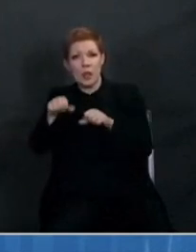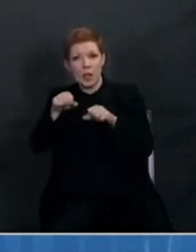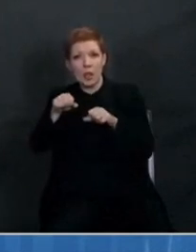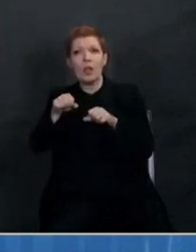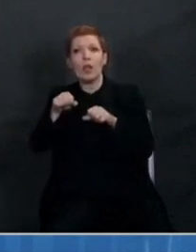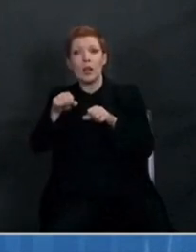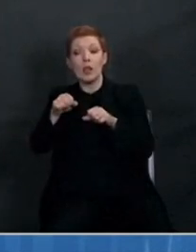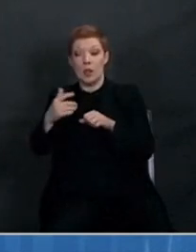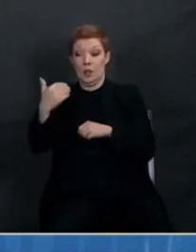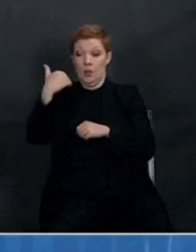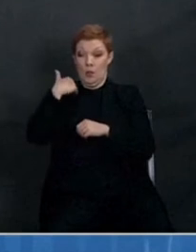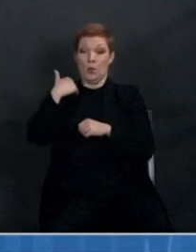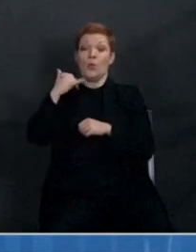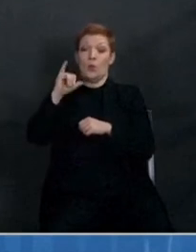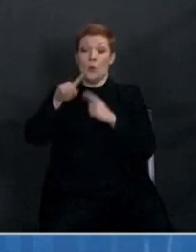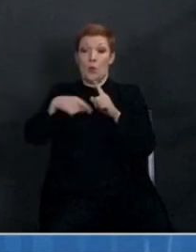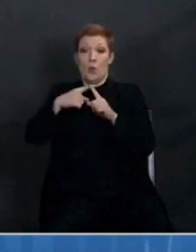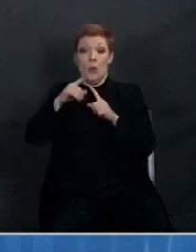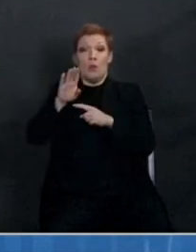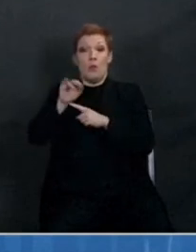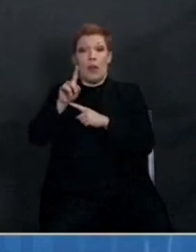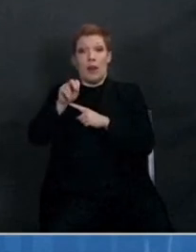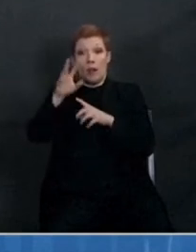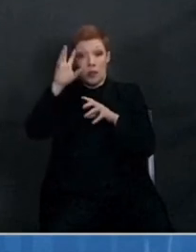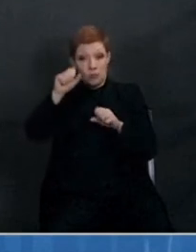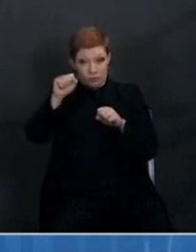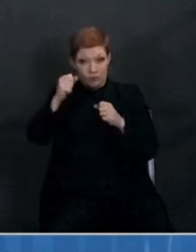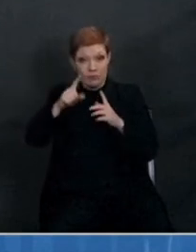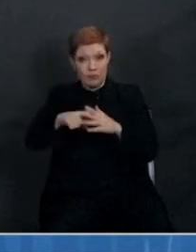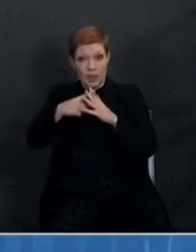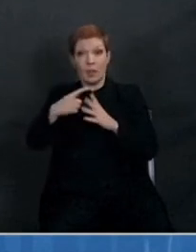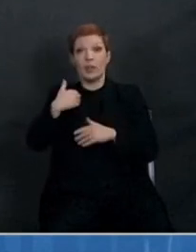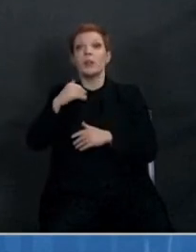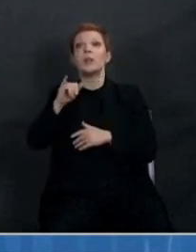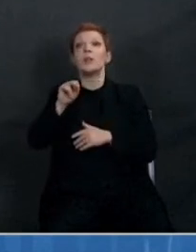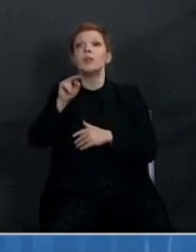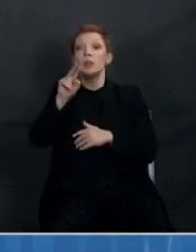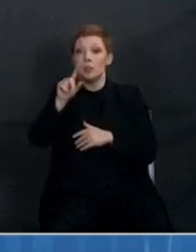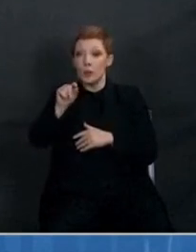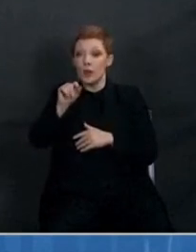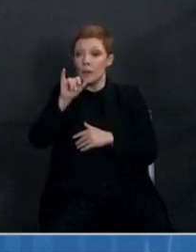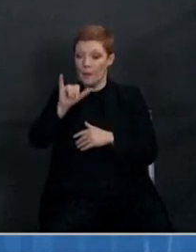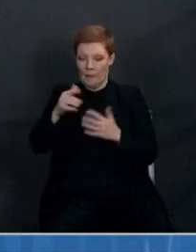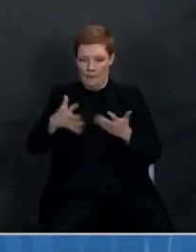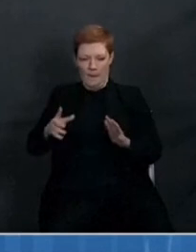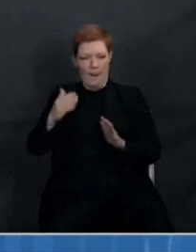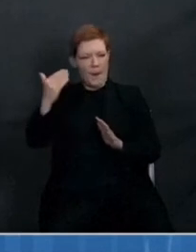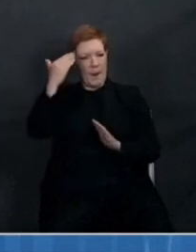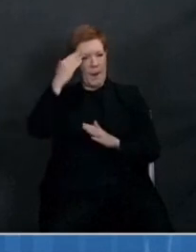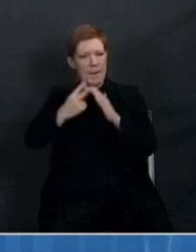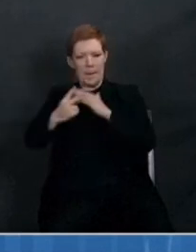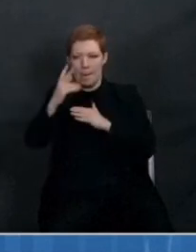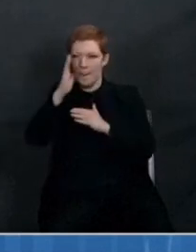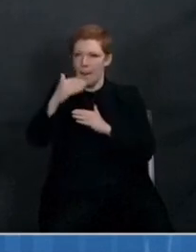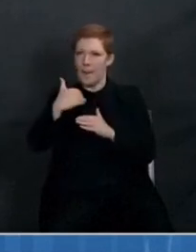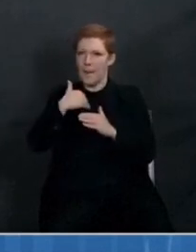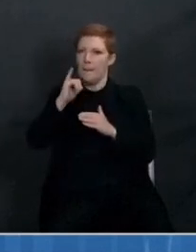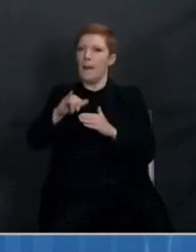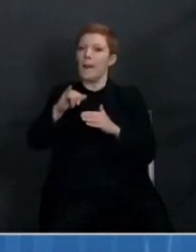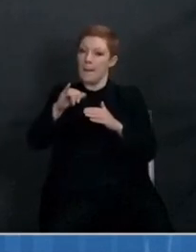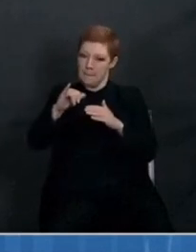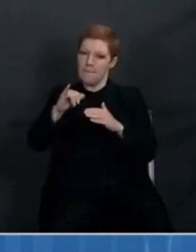January 20th, we knew we would be starting without the full data picture necessary to drive equity. And that's why President Biden issued an executive